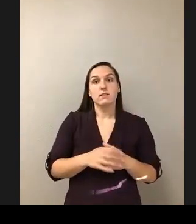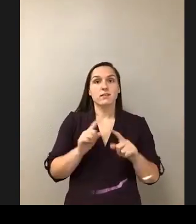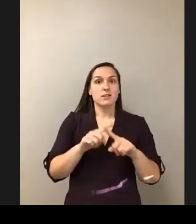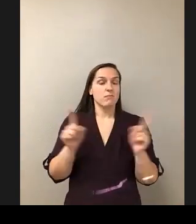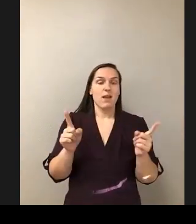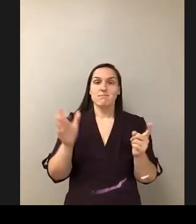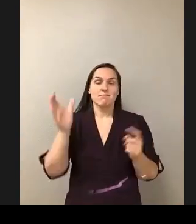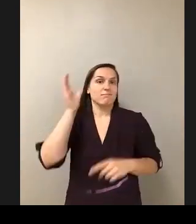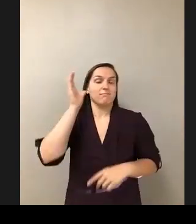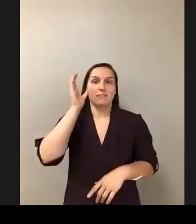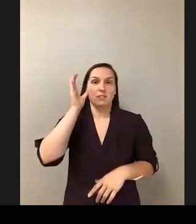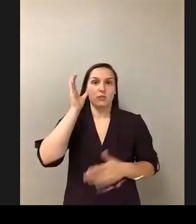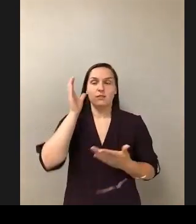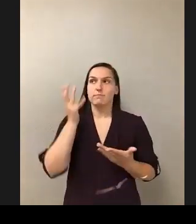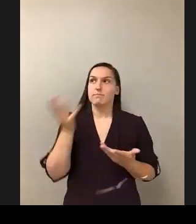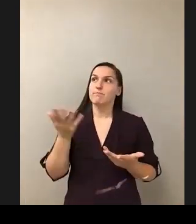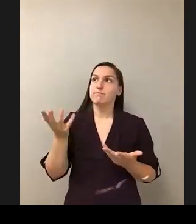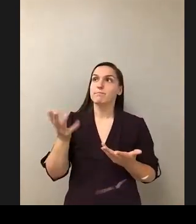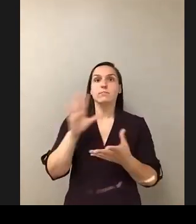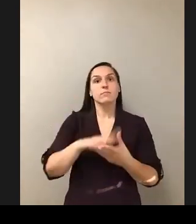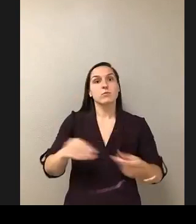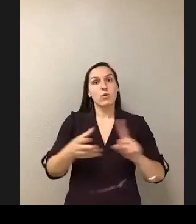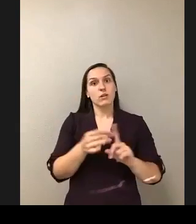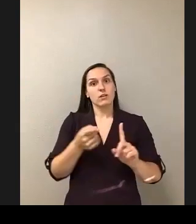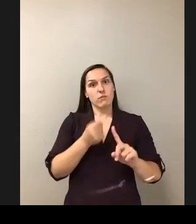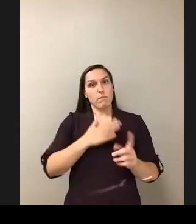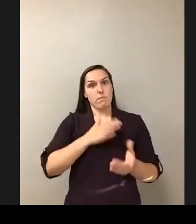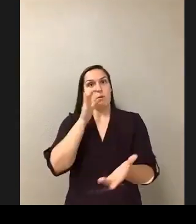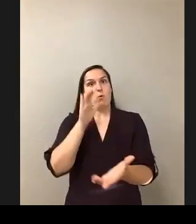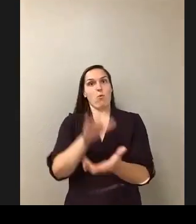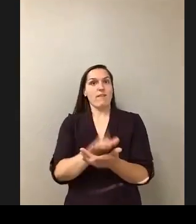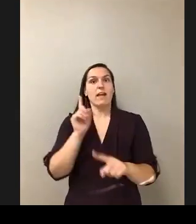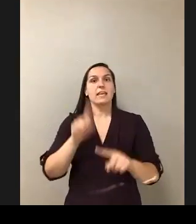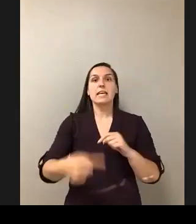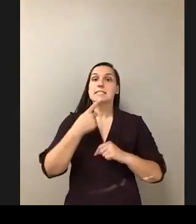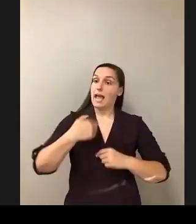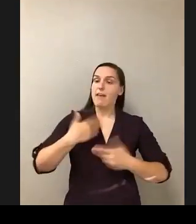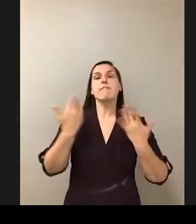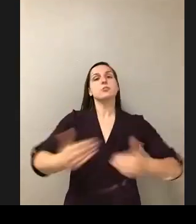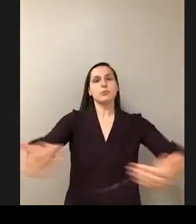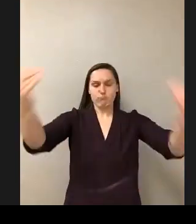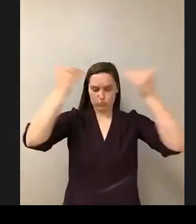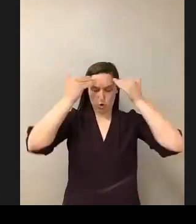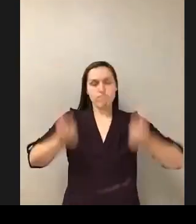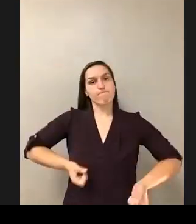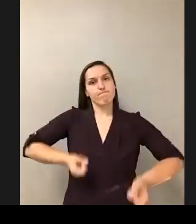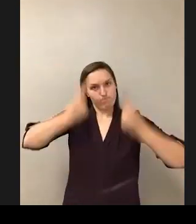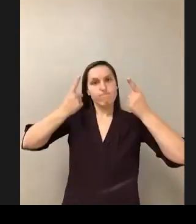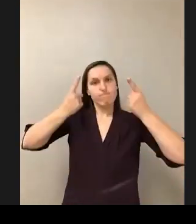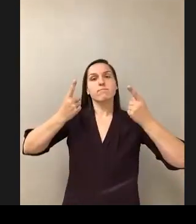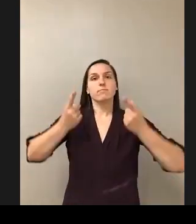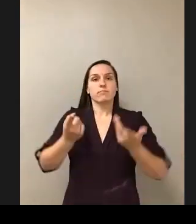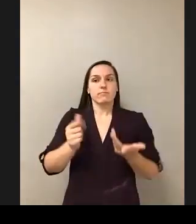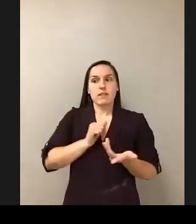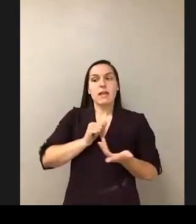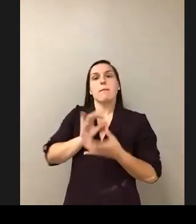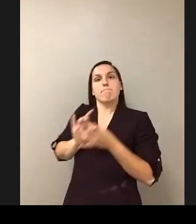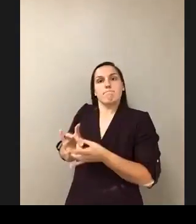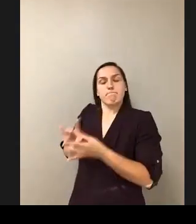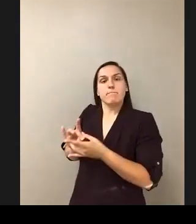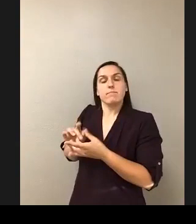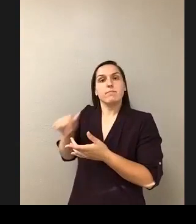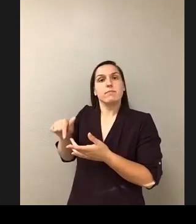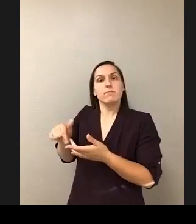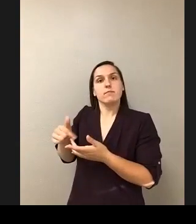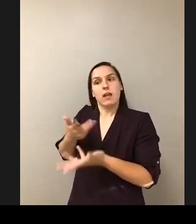hearing, you know, stories from her, I can't pretend that I know what that's like, even from someone as close, you know, having spent